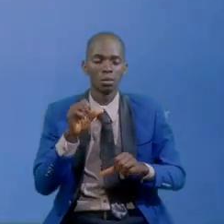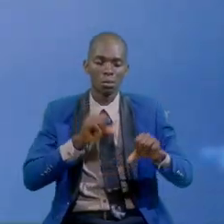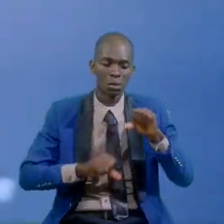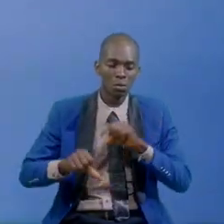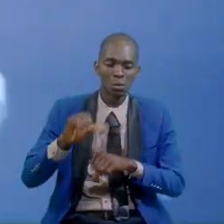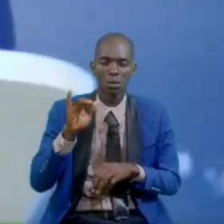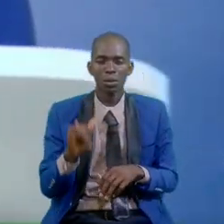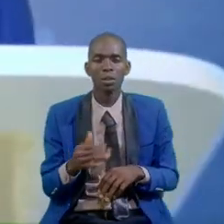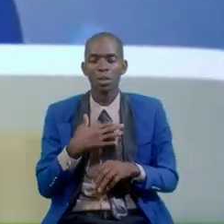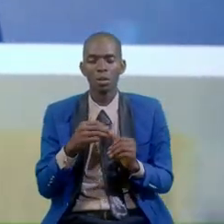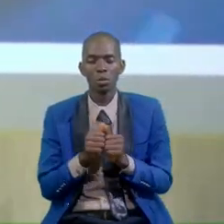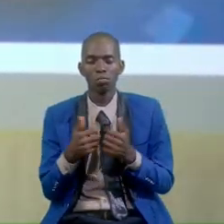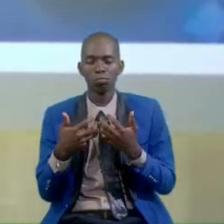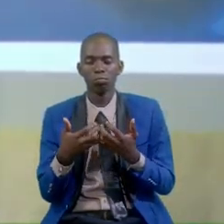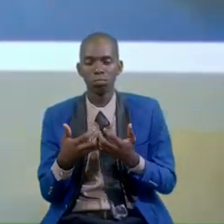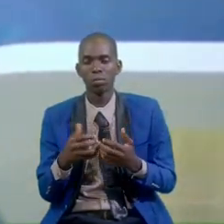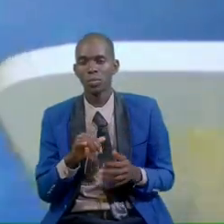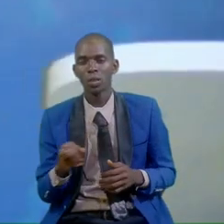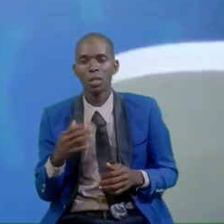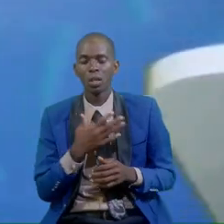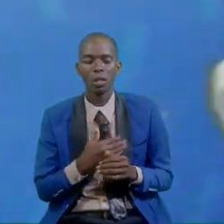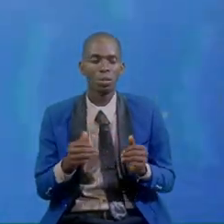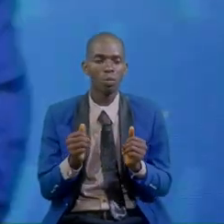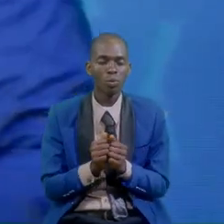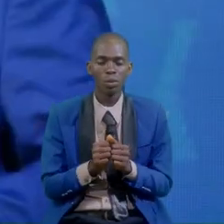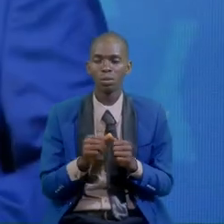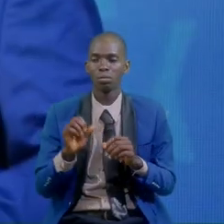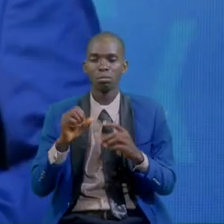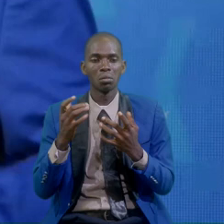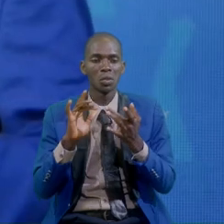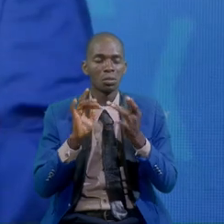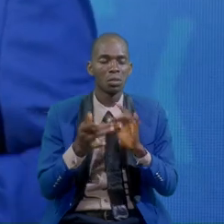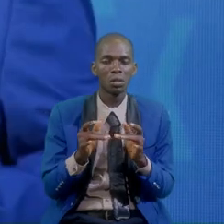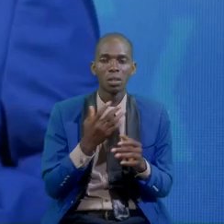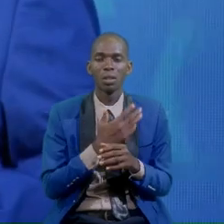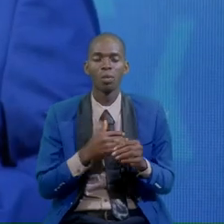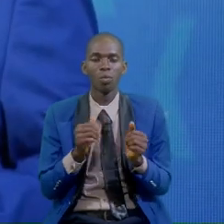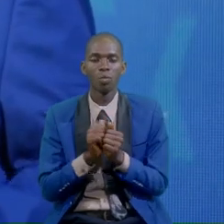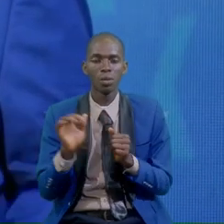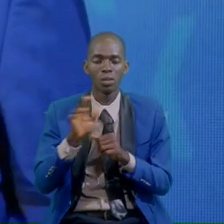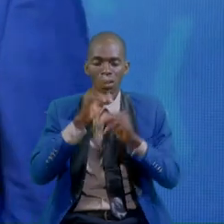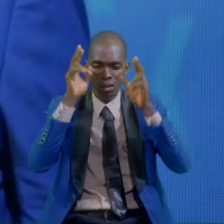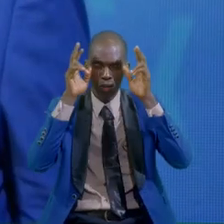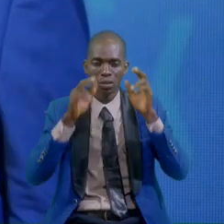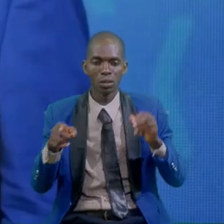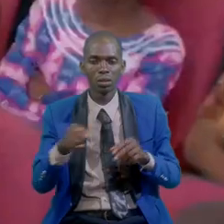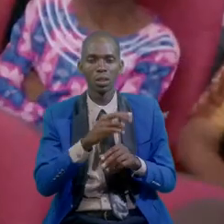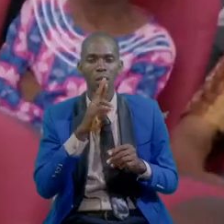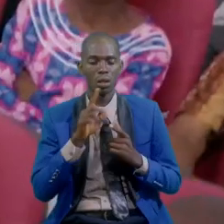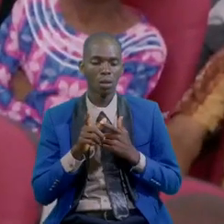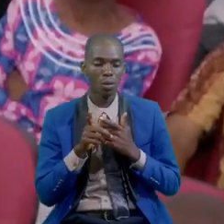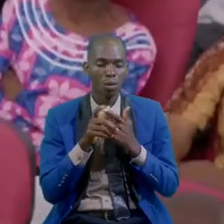with engineering and with gadgets and with social media and with their chariots. They're running. But now